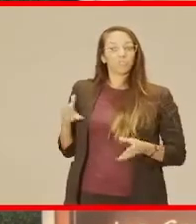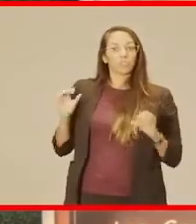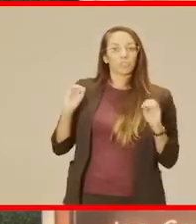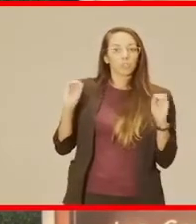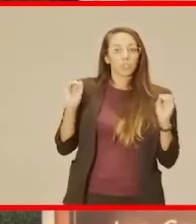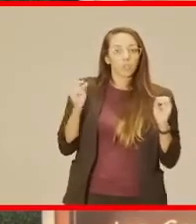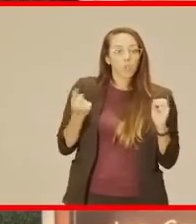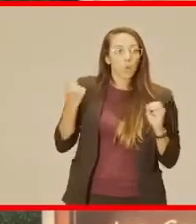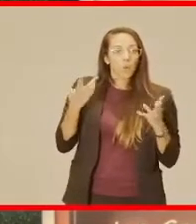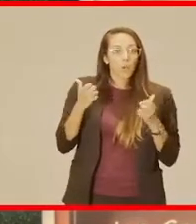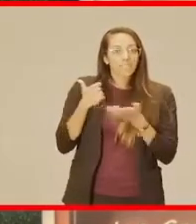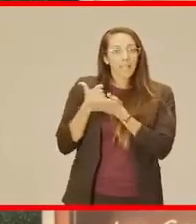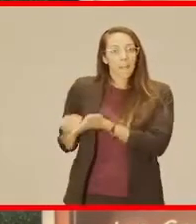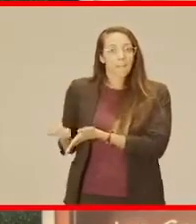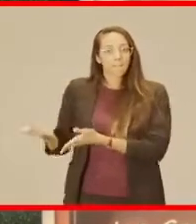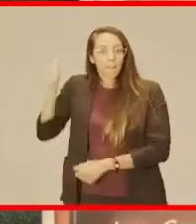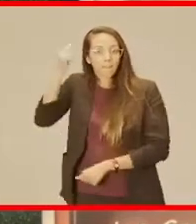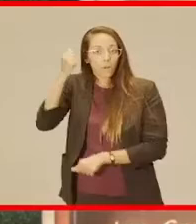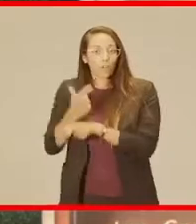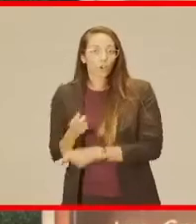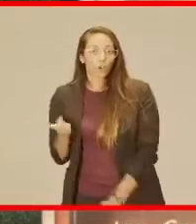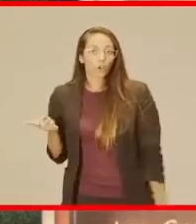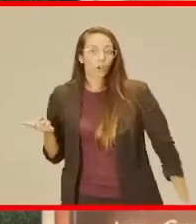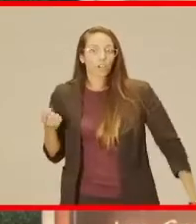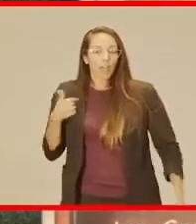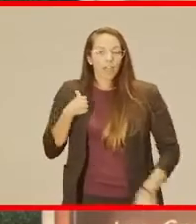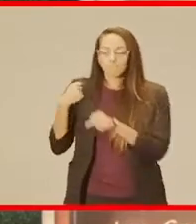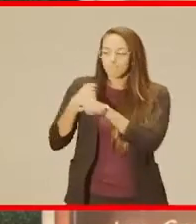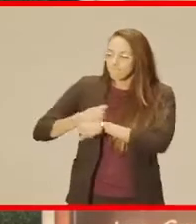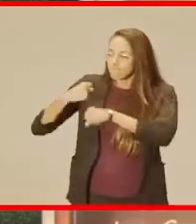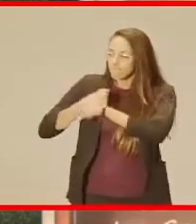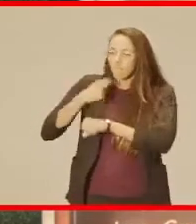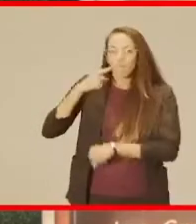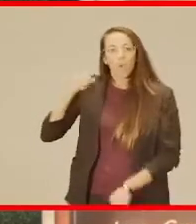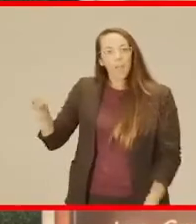to help because he's disabled.